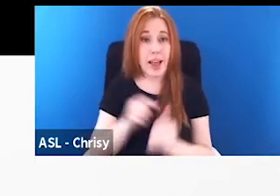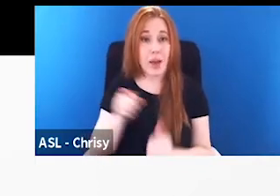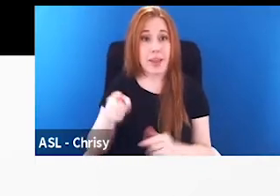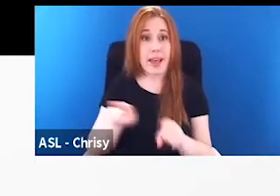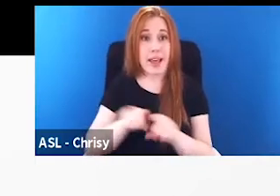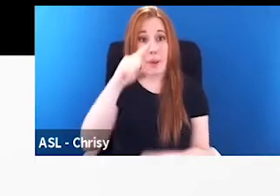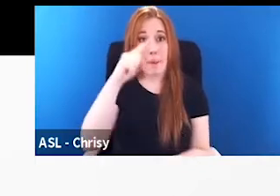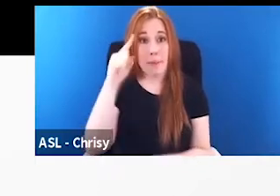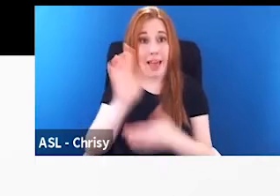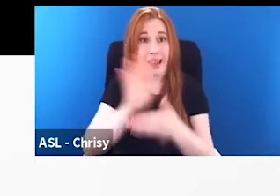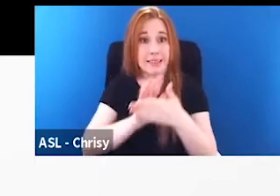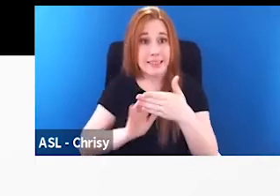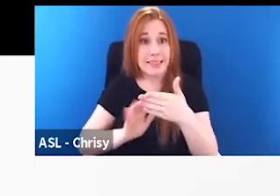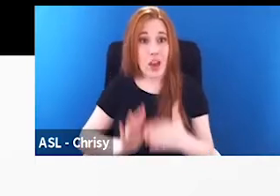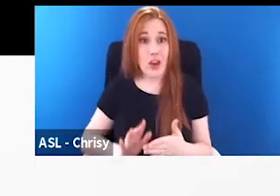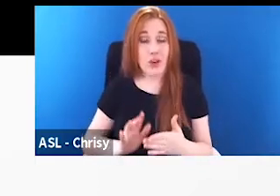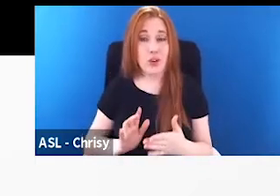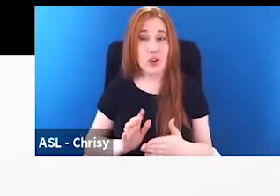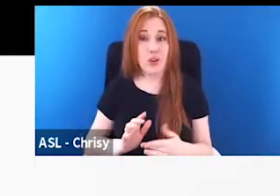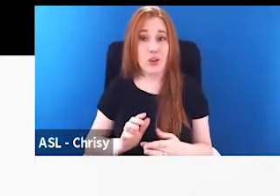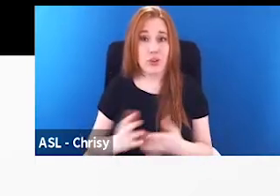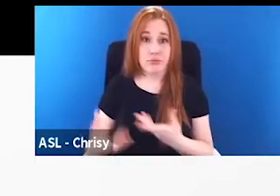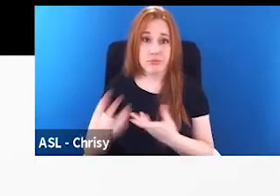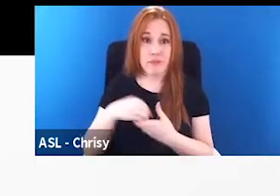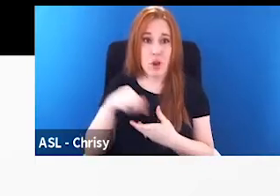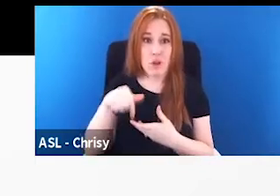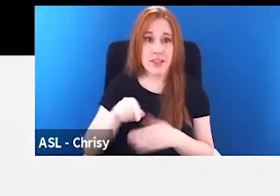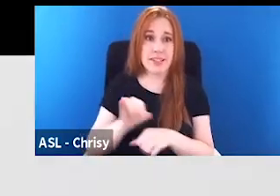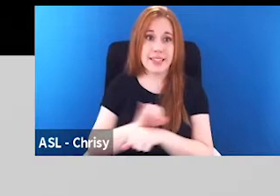Black designer, got into this industry.